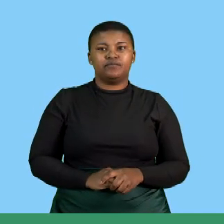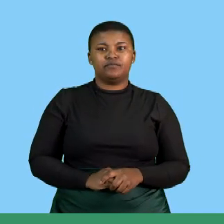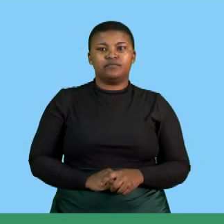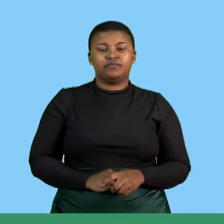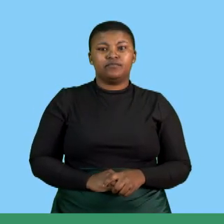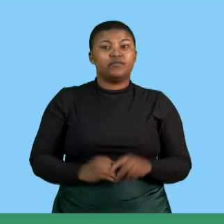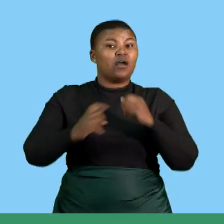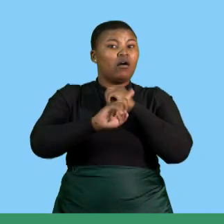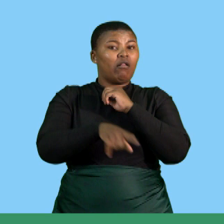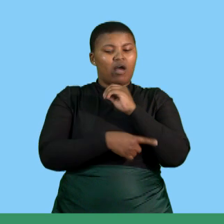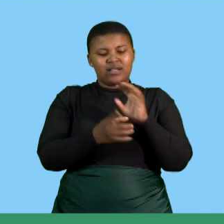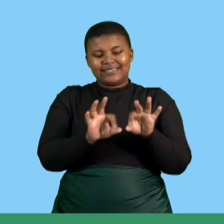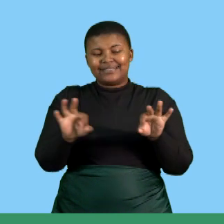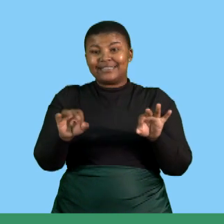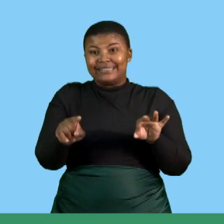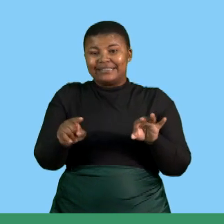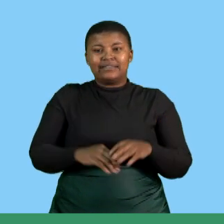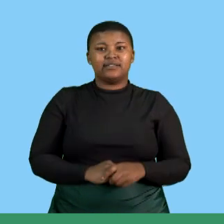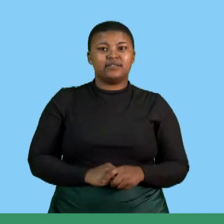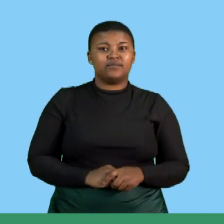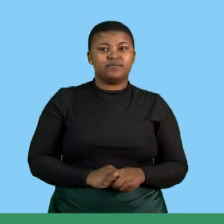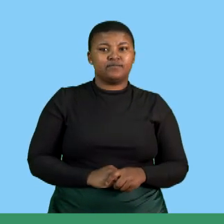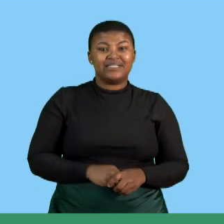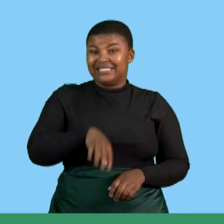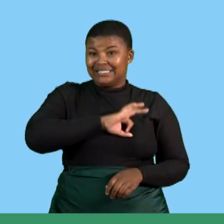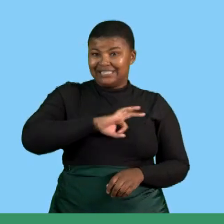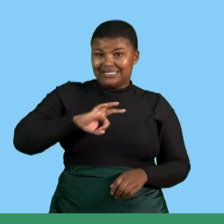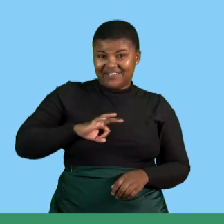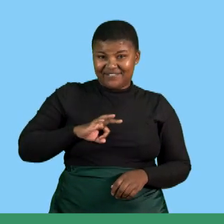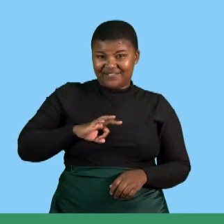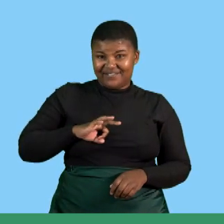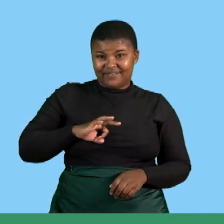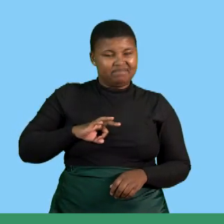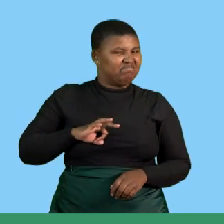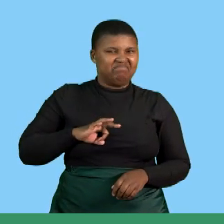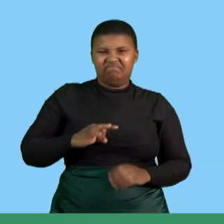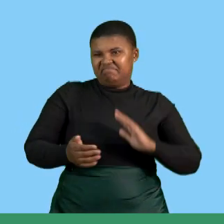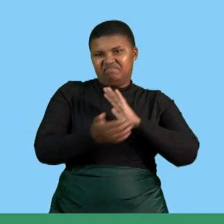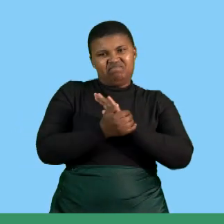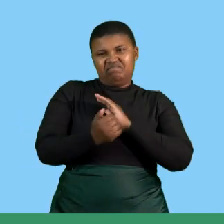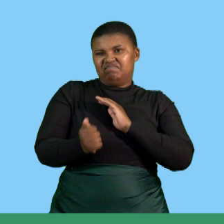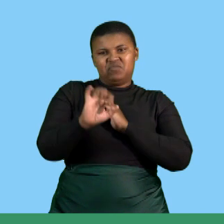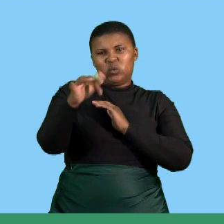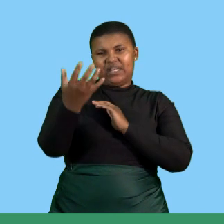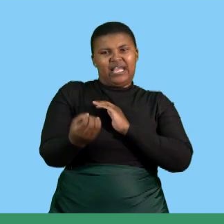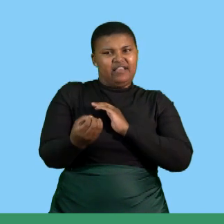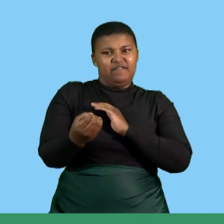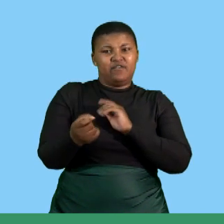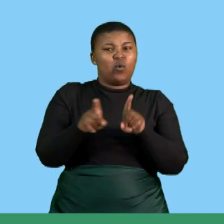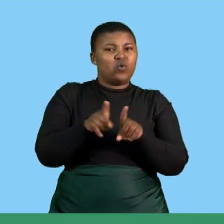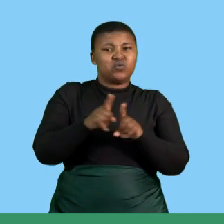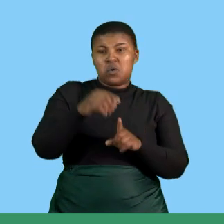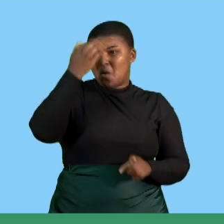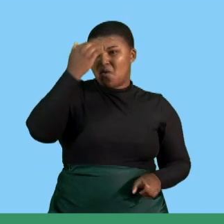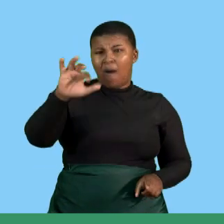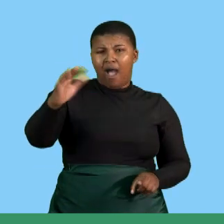it continues to the last sentence. Their employees are not skilled and does